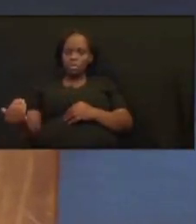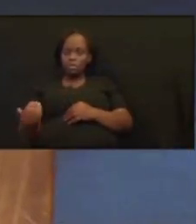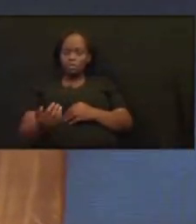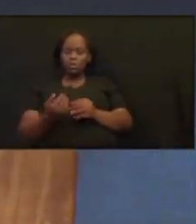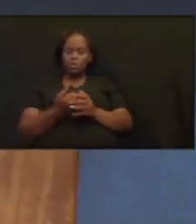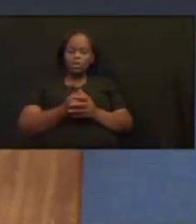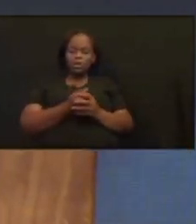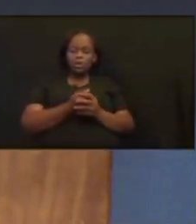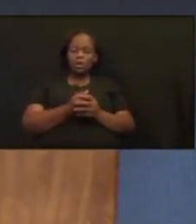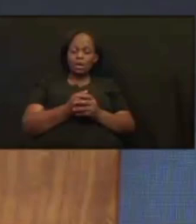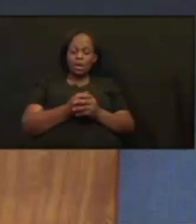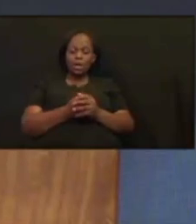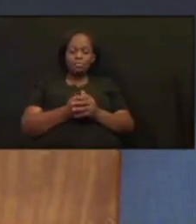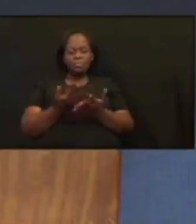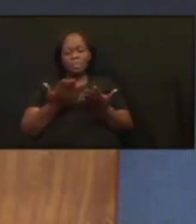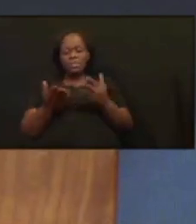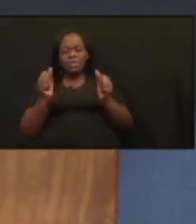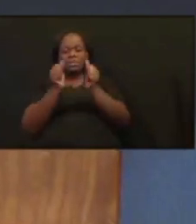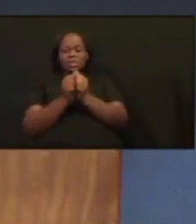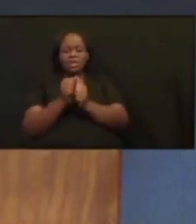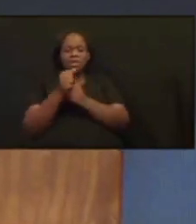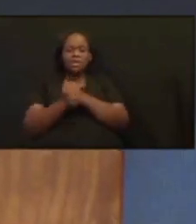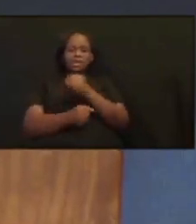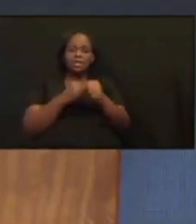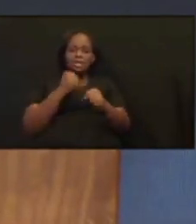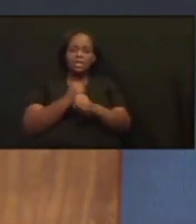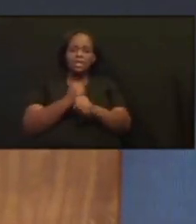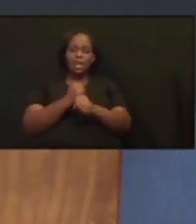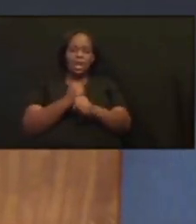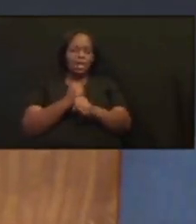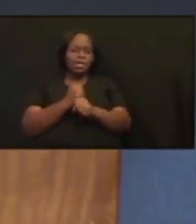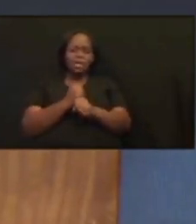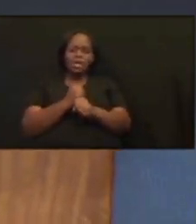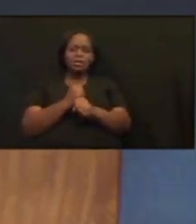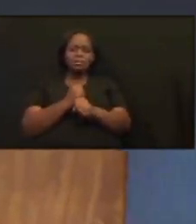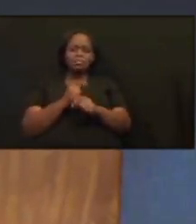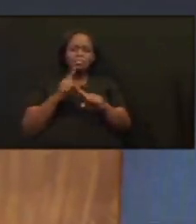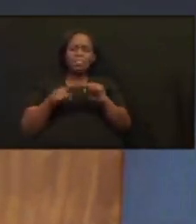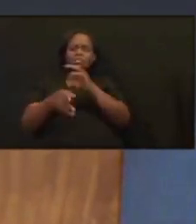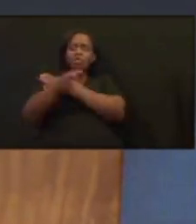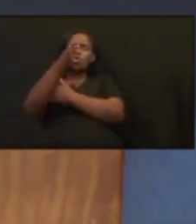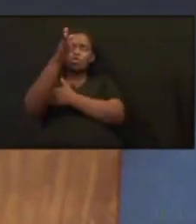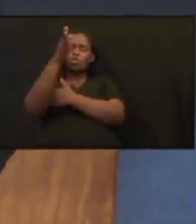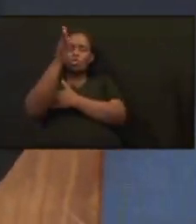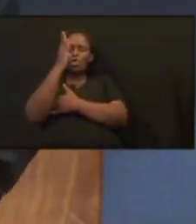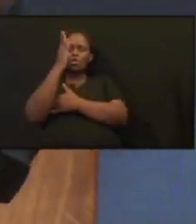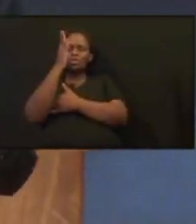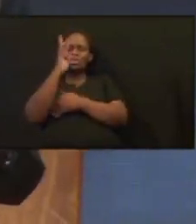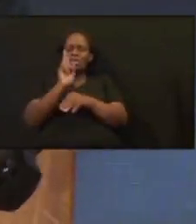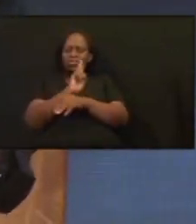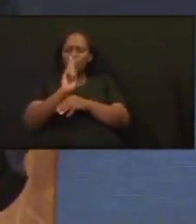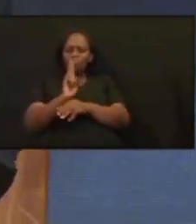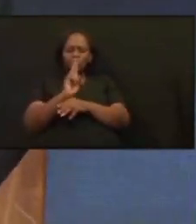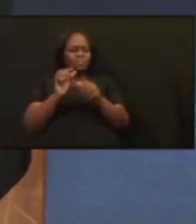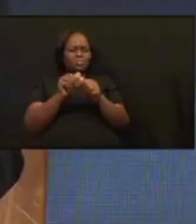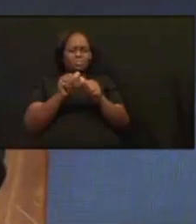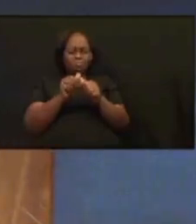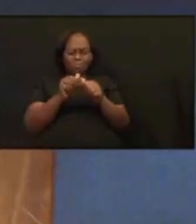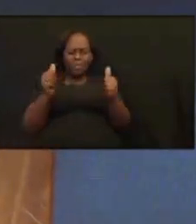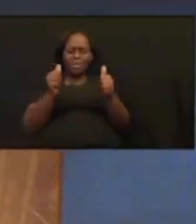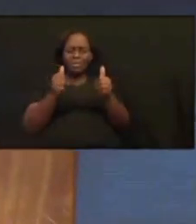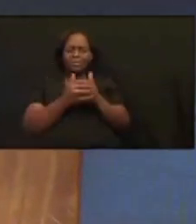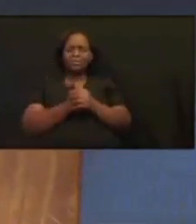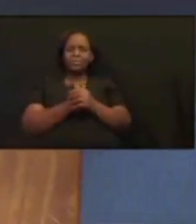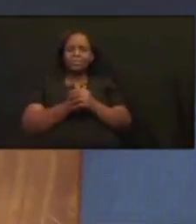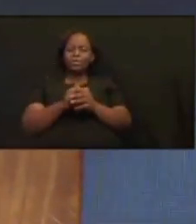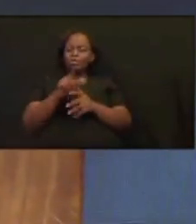brought havoc and destruction. They were not too small to be used by the devil. Joash was a king at age 8. Josiah was